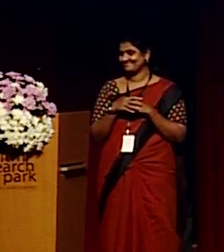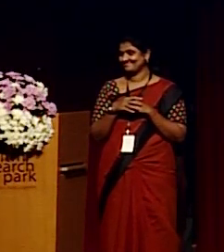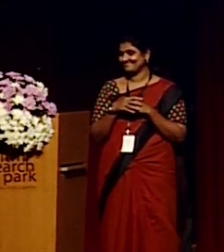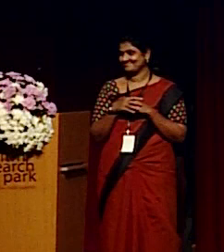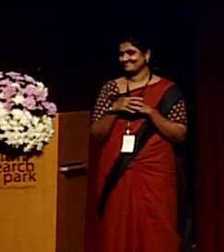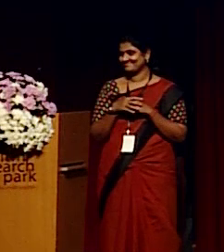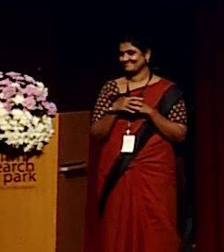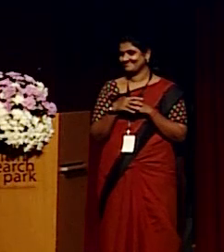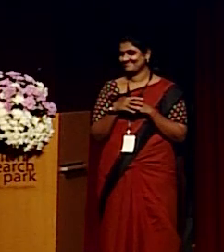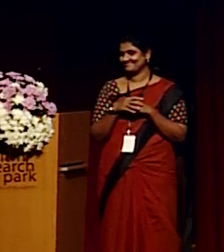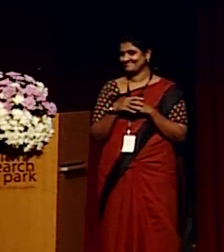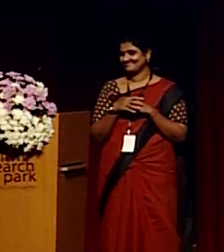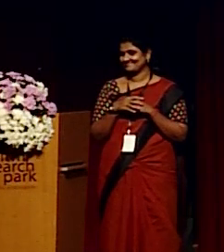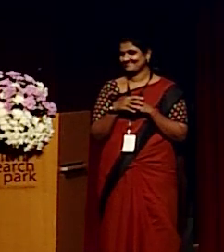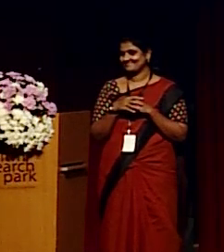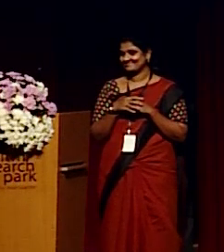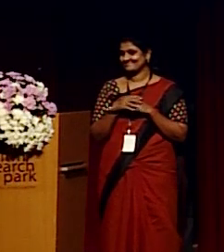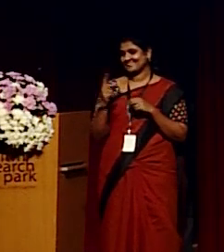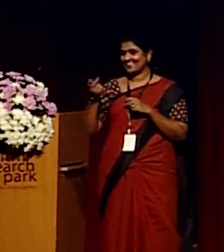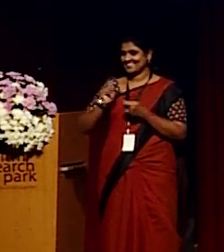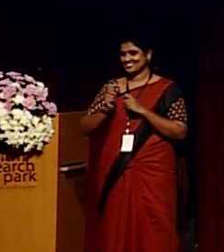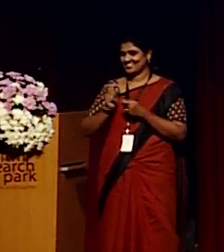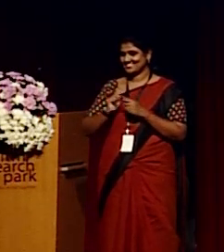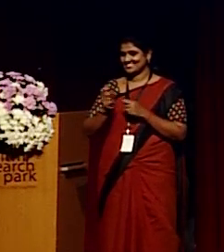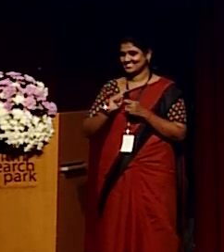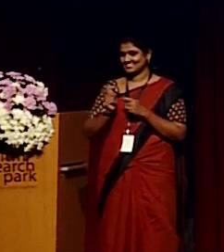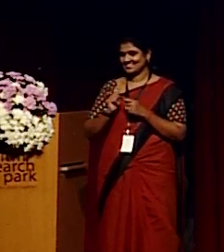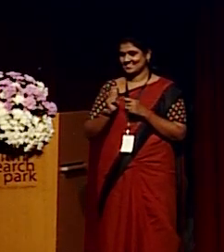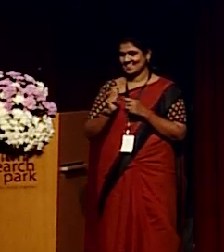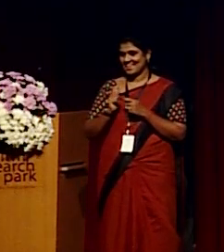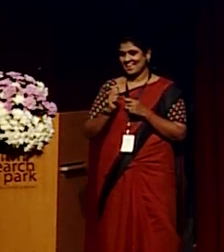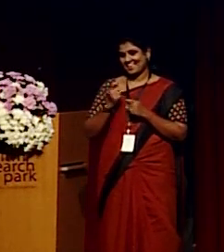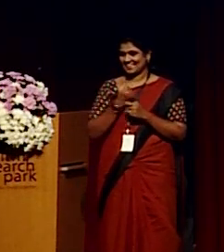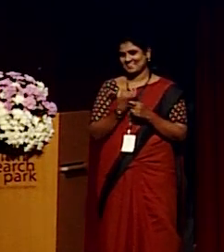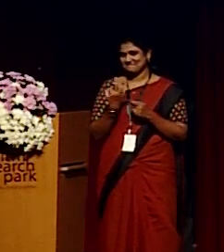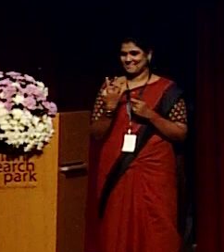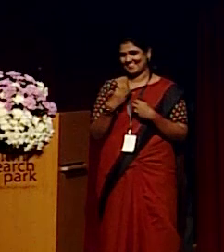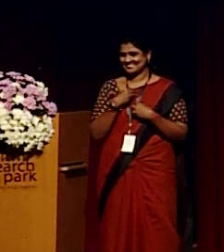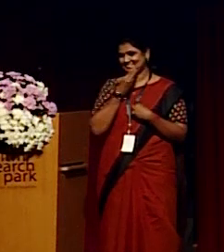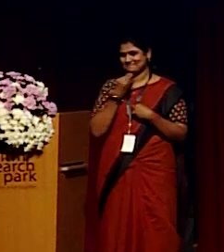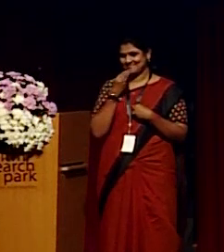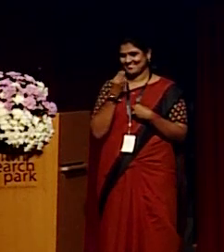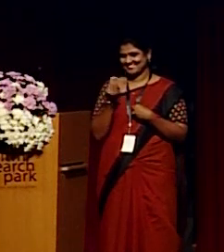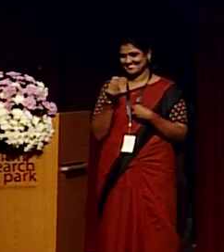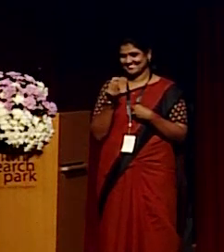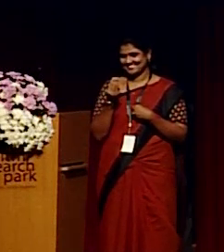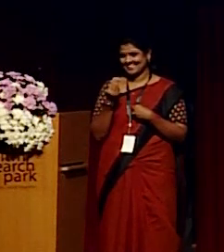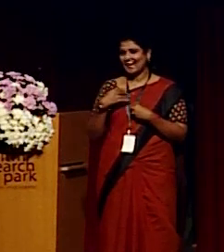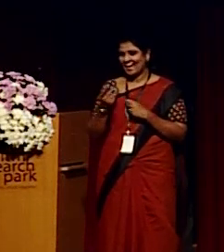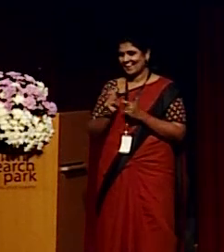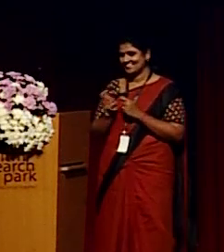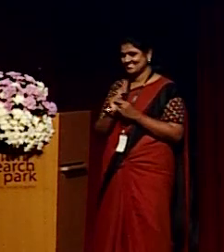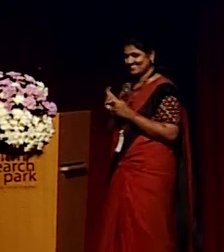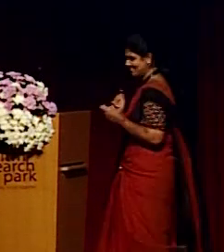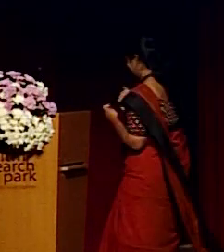mathematically. It translates it into an abstract syntax tree which represents the mathematics and then turns this